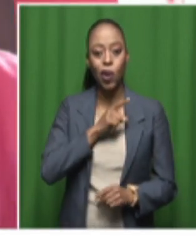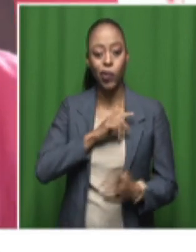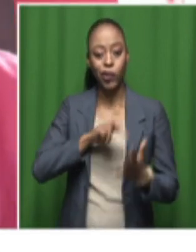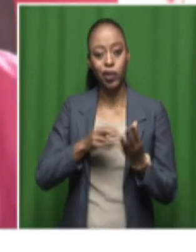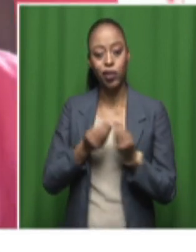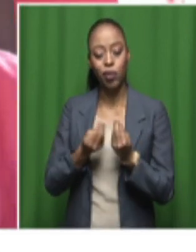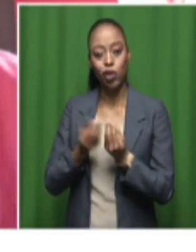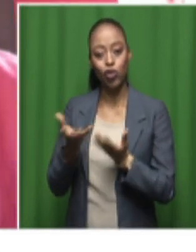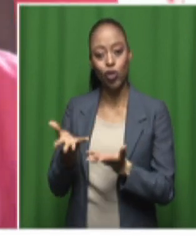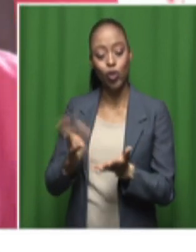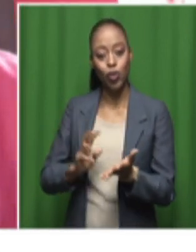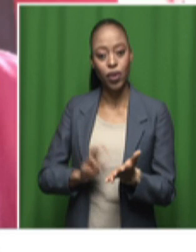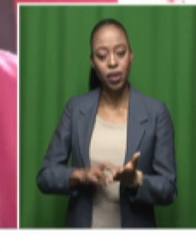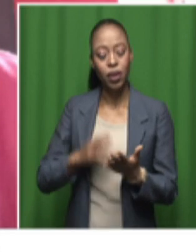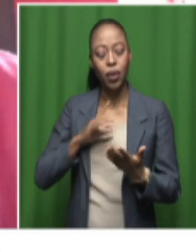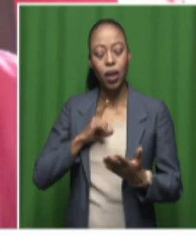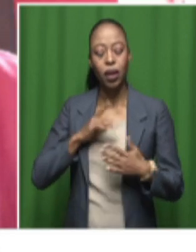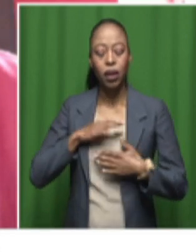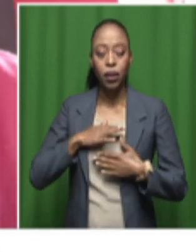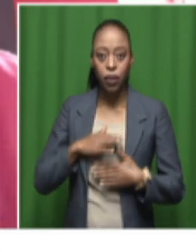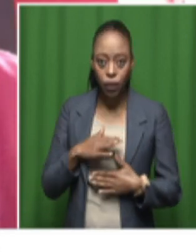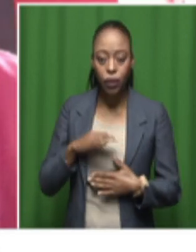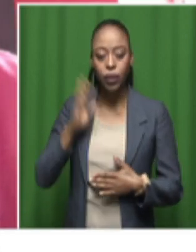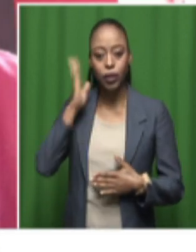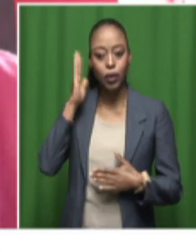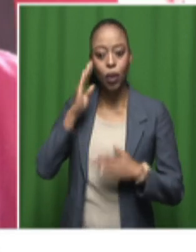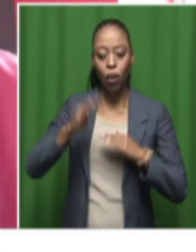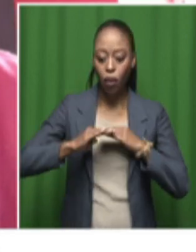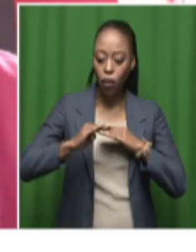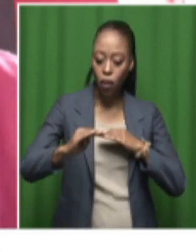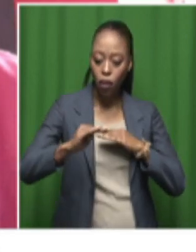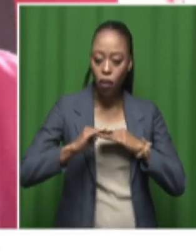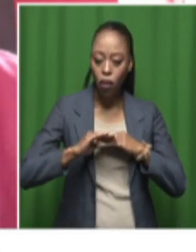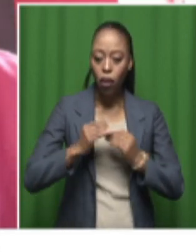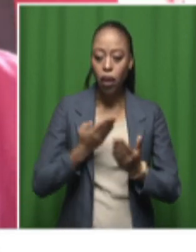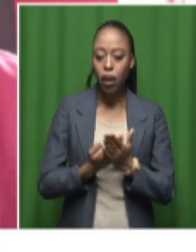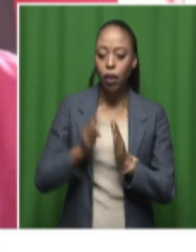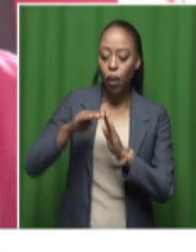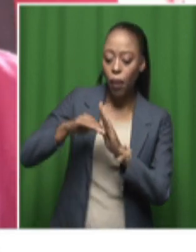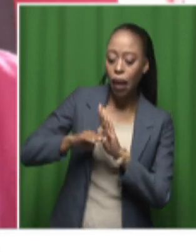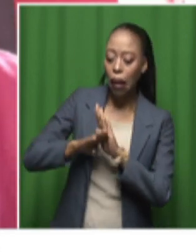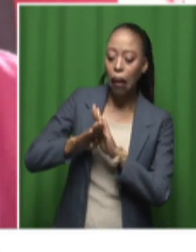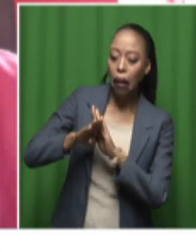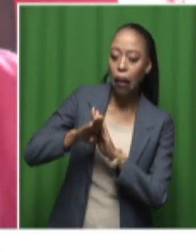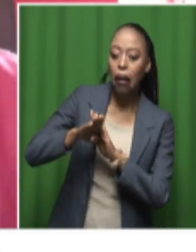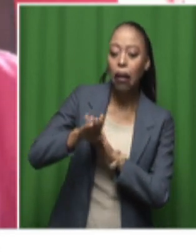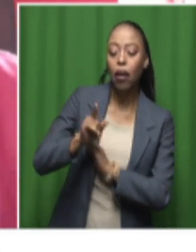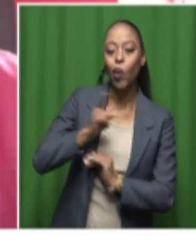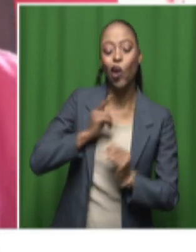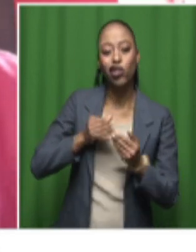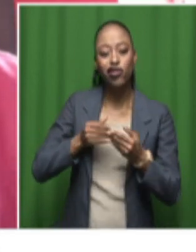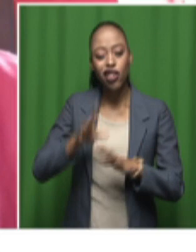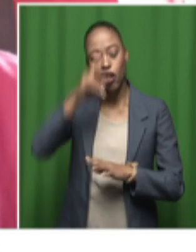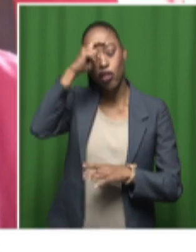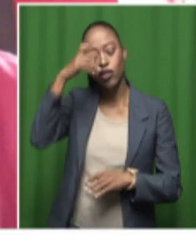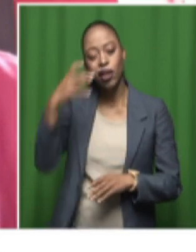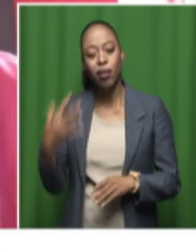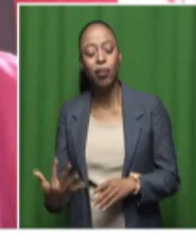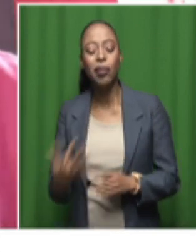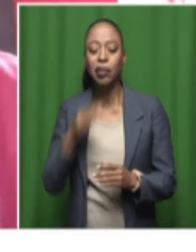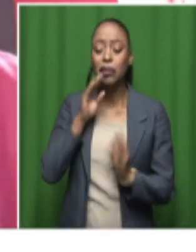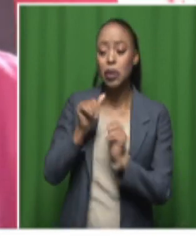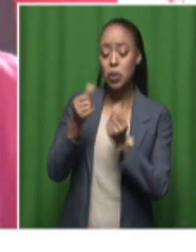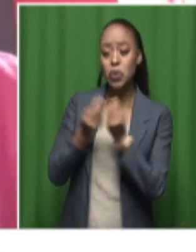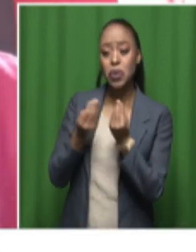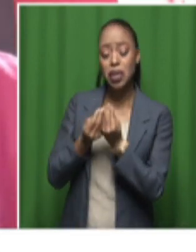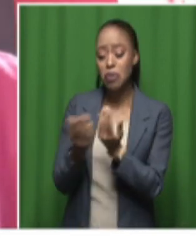this. We need a bit of a ray of light, especially on the start of spring day. Perhaps that's a sign of good things to